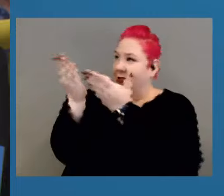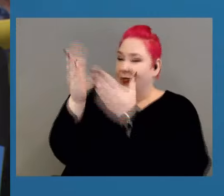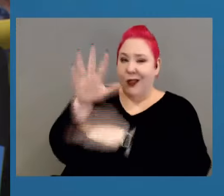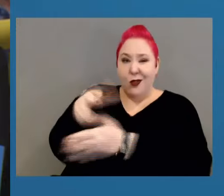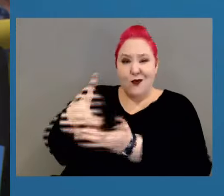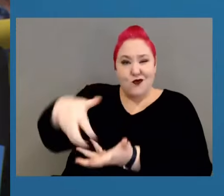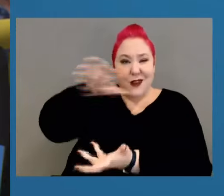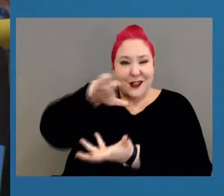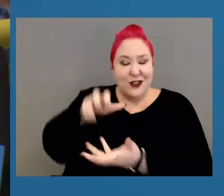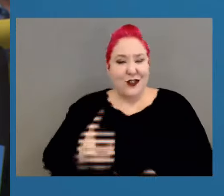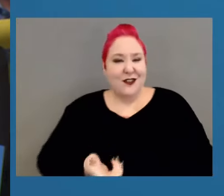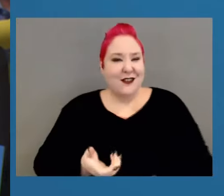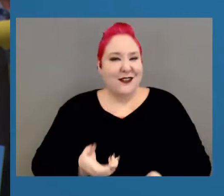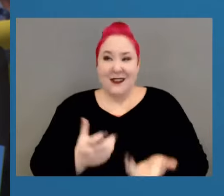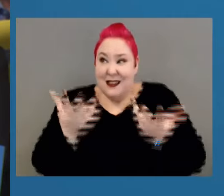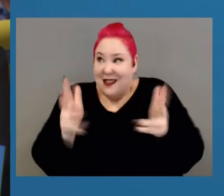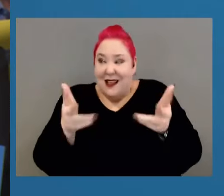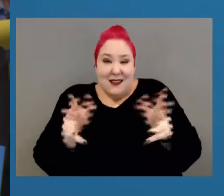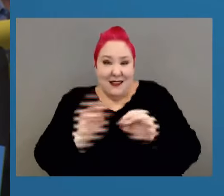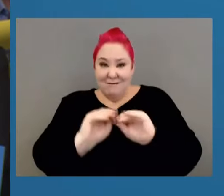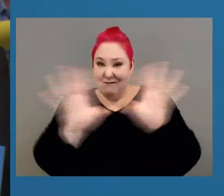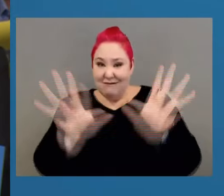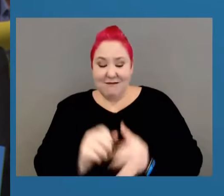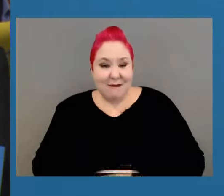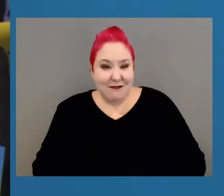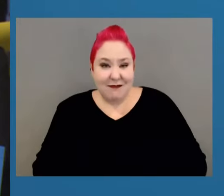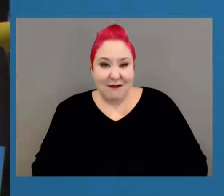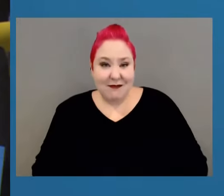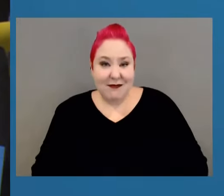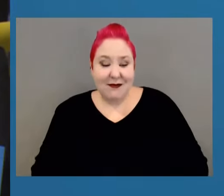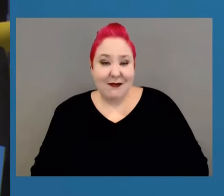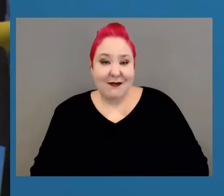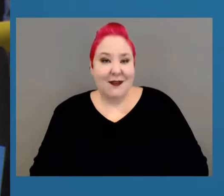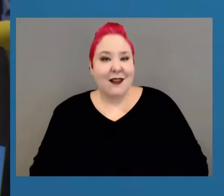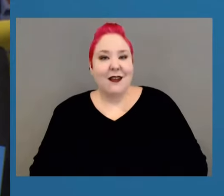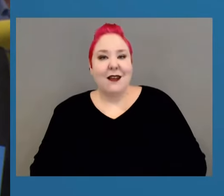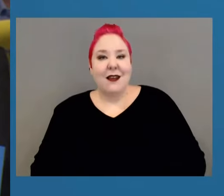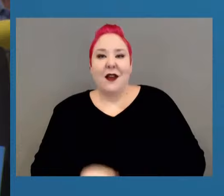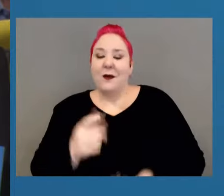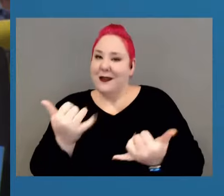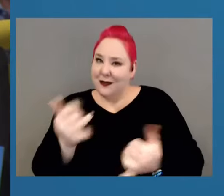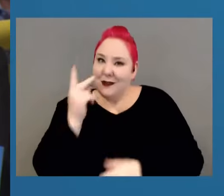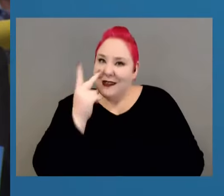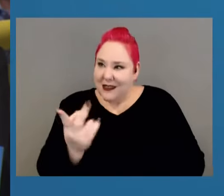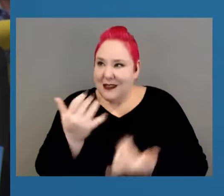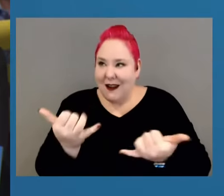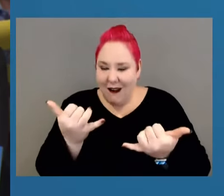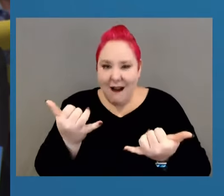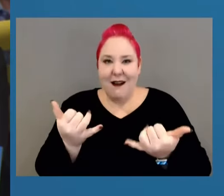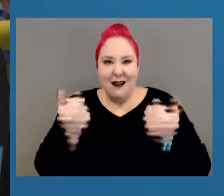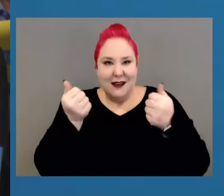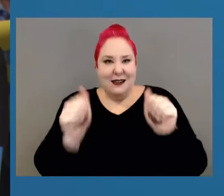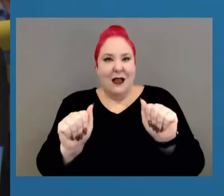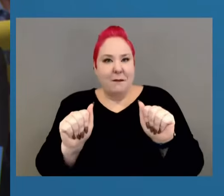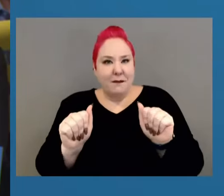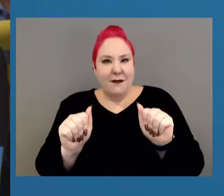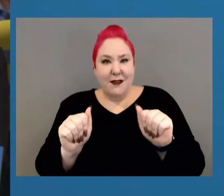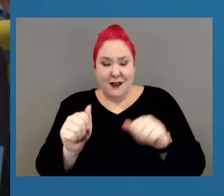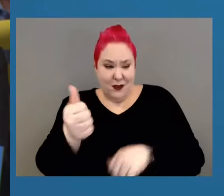that. And nothing is more apparent, and then we see the blatant attempts to deny